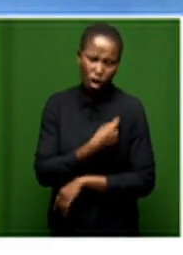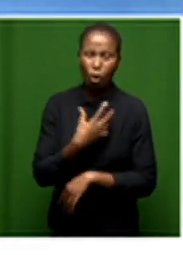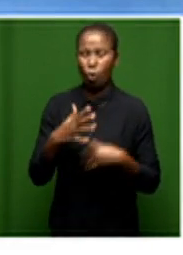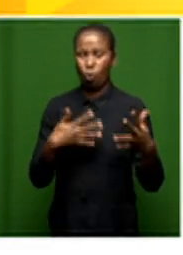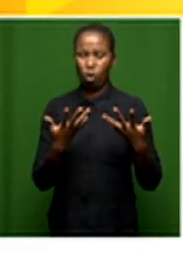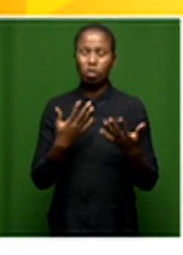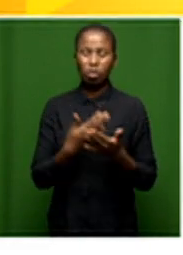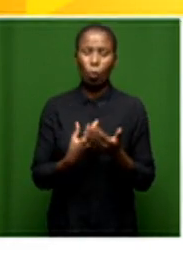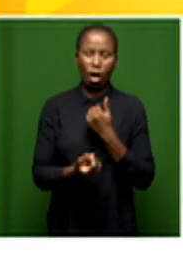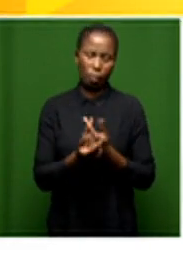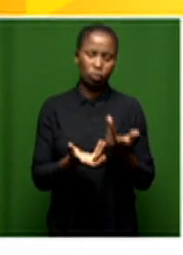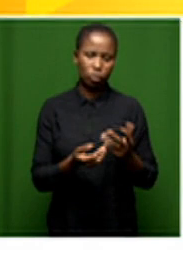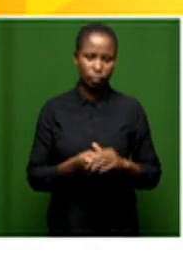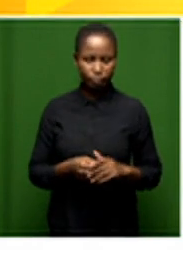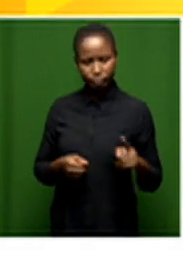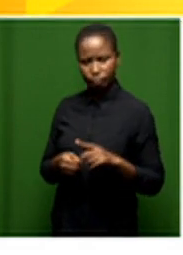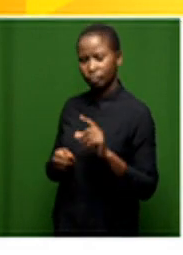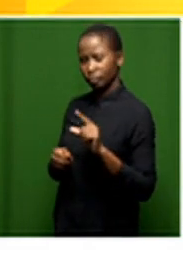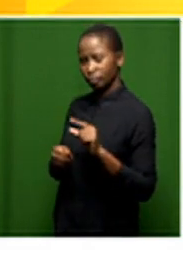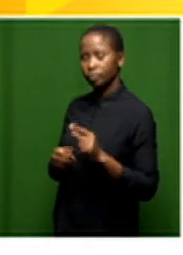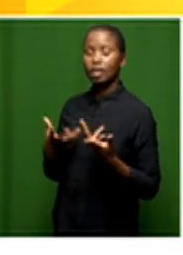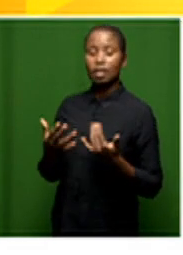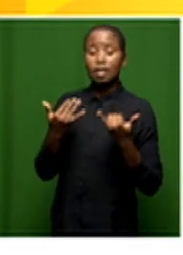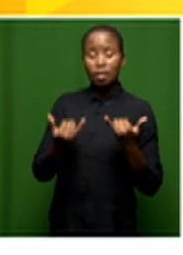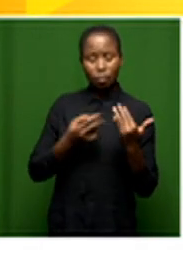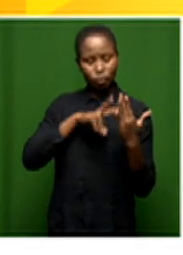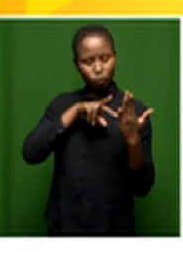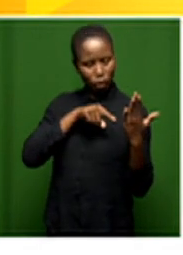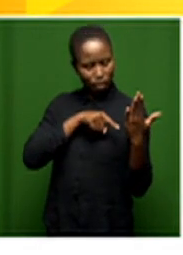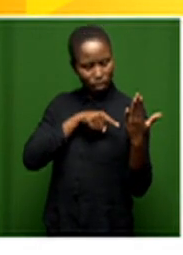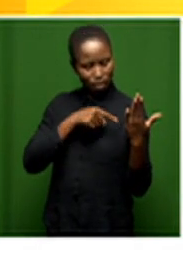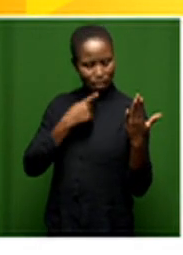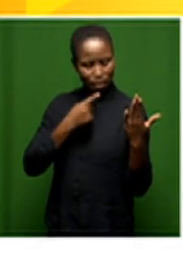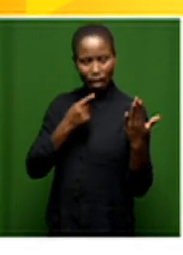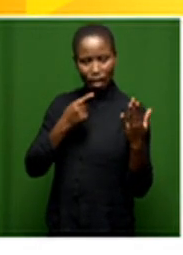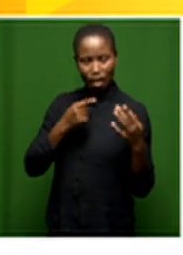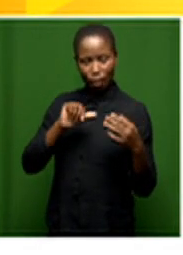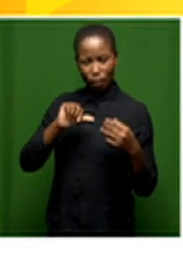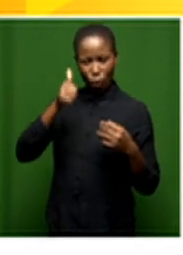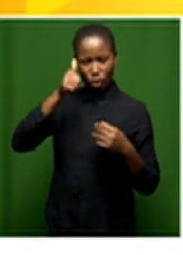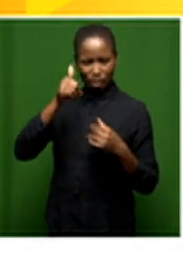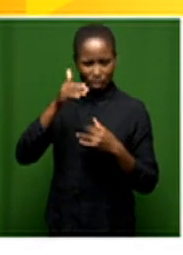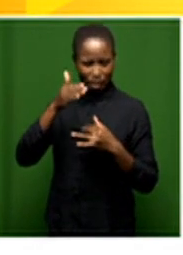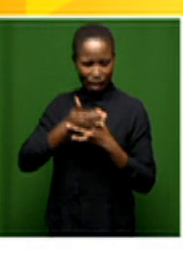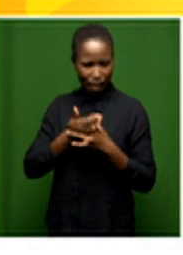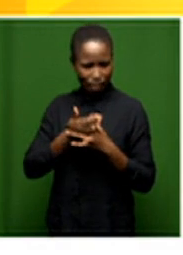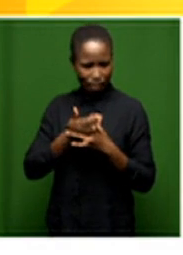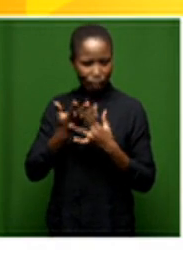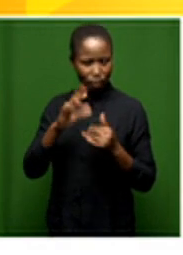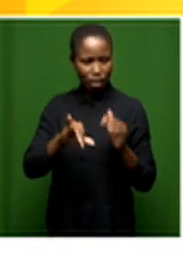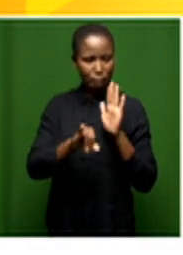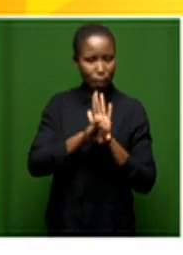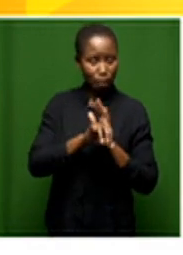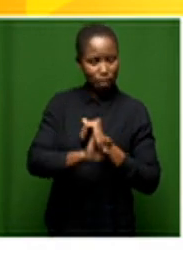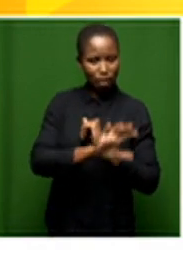Yeah. I mean, Dr. Siddiqui, I'm reading here that the first case of what was detected